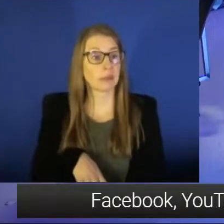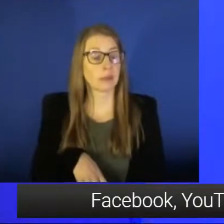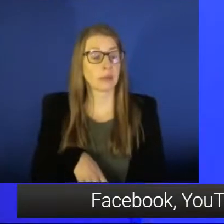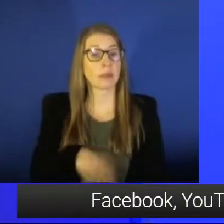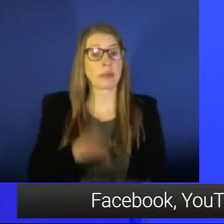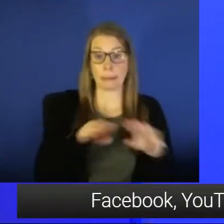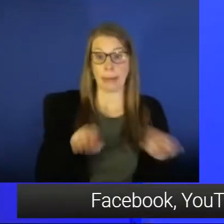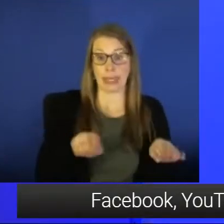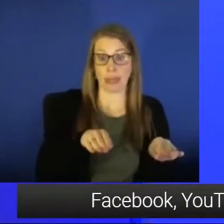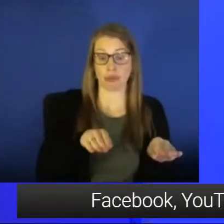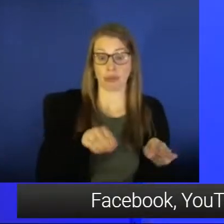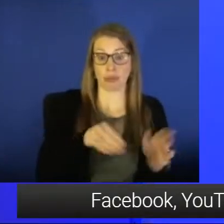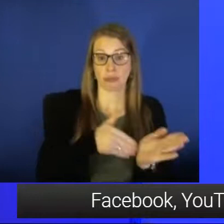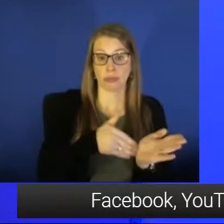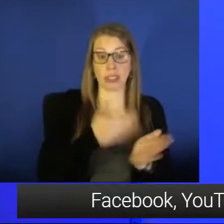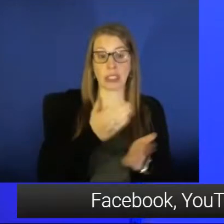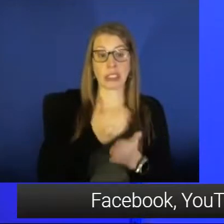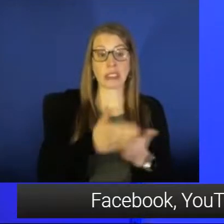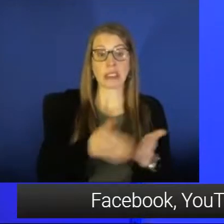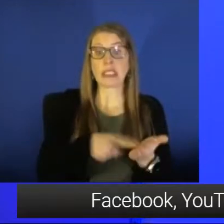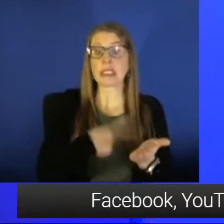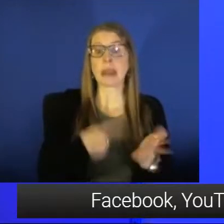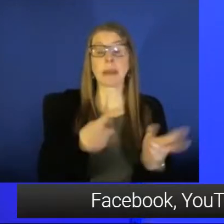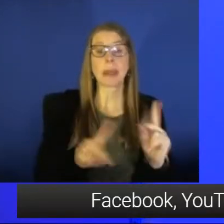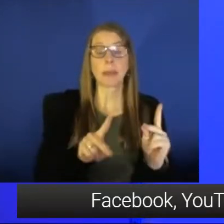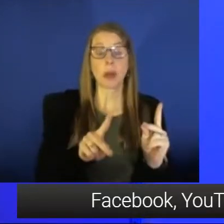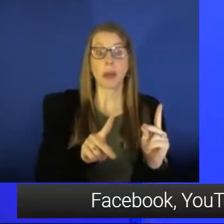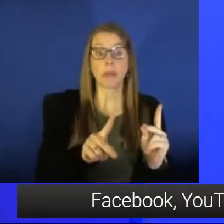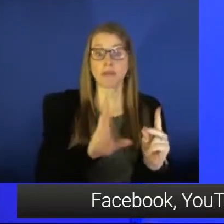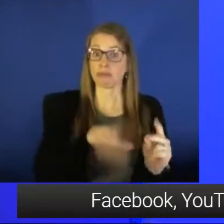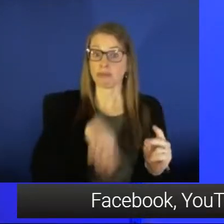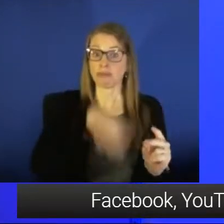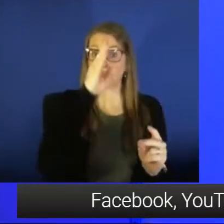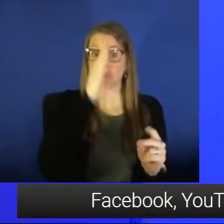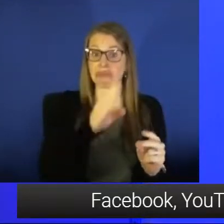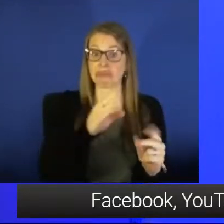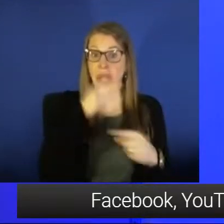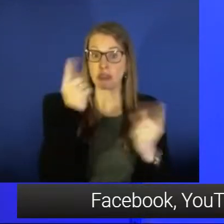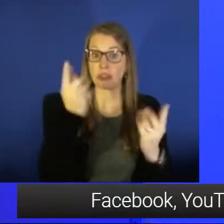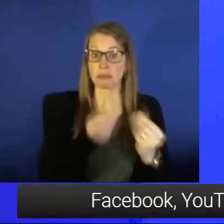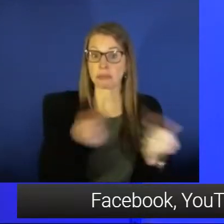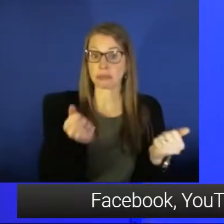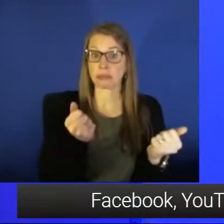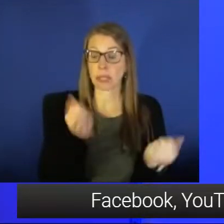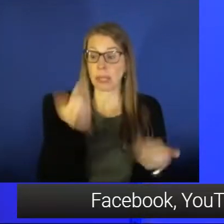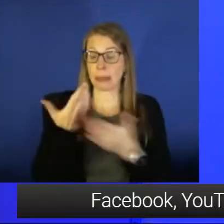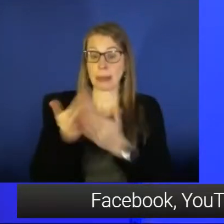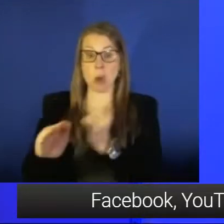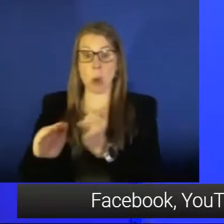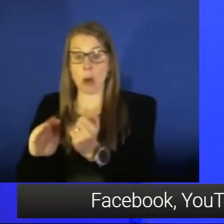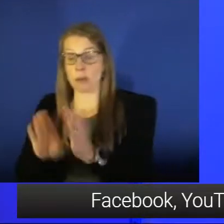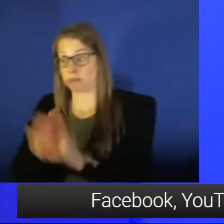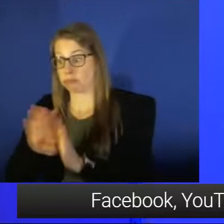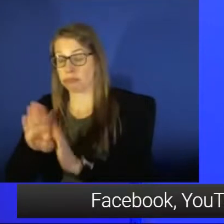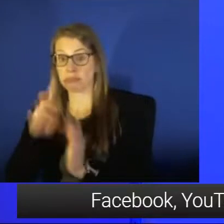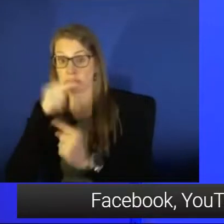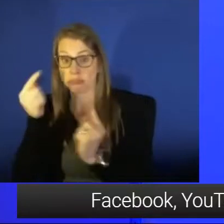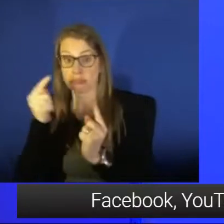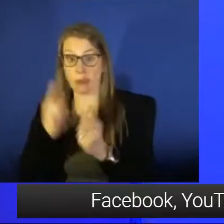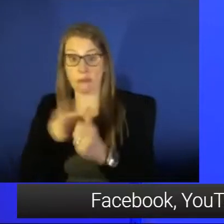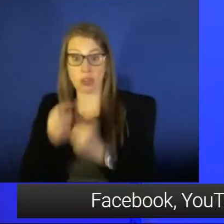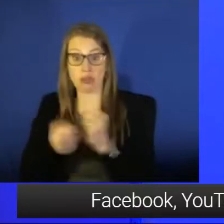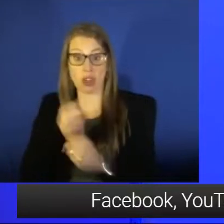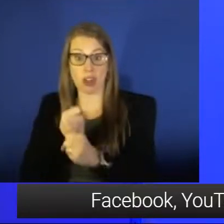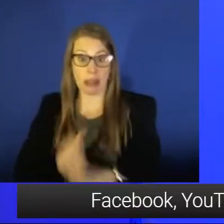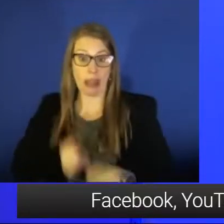people outgrow their allergies. We don't understand this. I mean, they may be born and develop allergies within the first year of life, but then as they